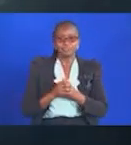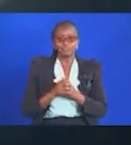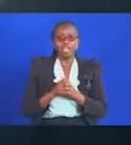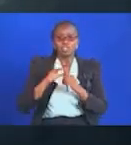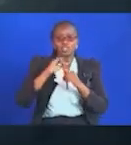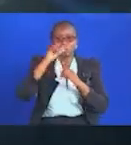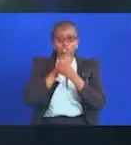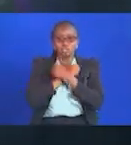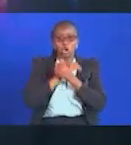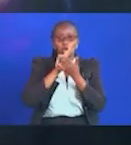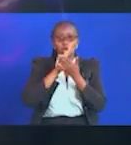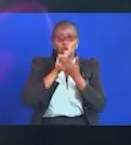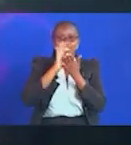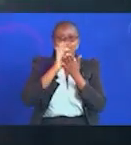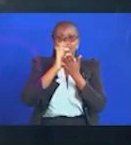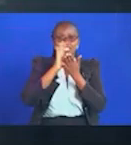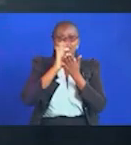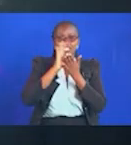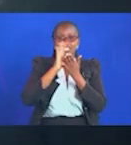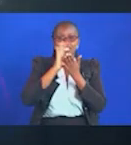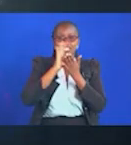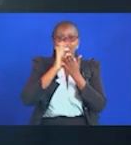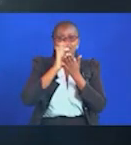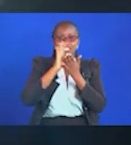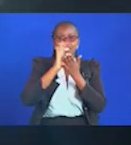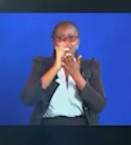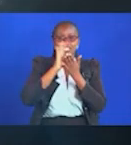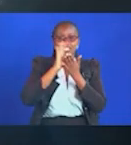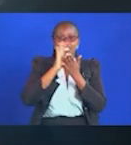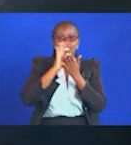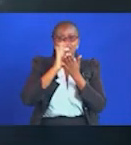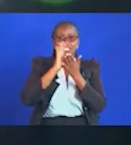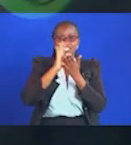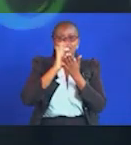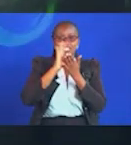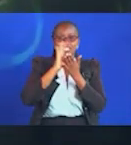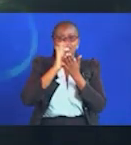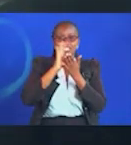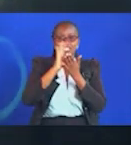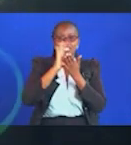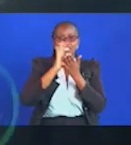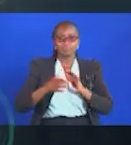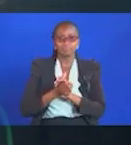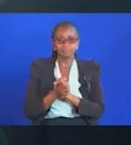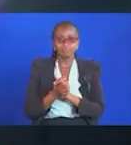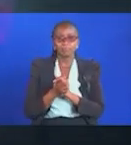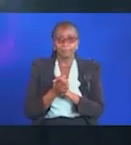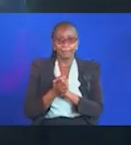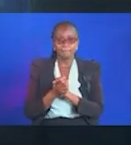John 14:6. I am the way and the truth and the life.